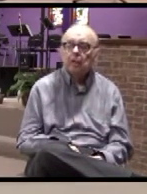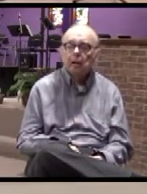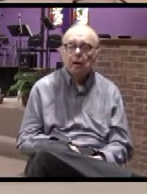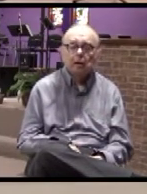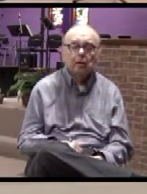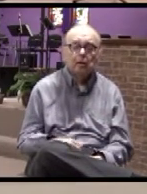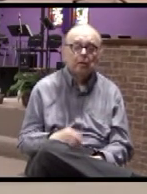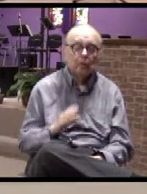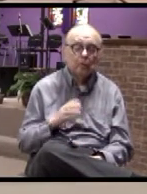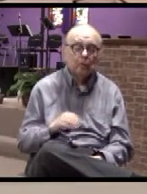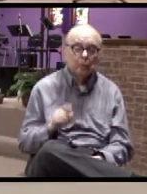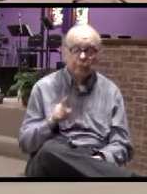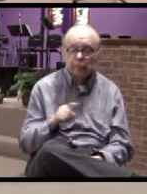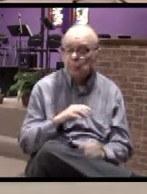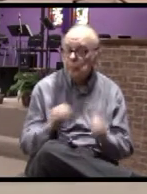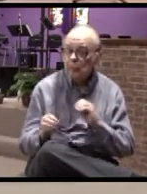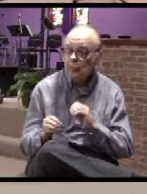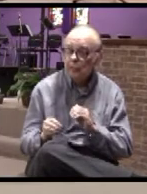Would you move?